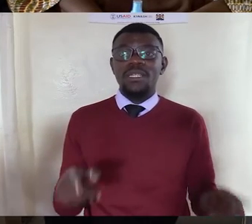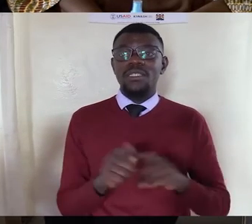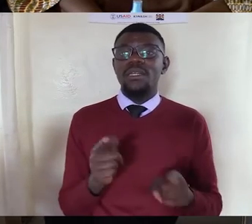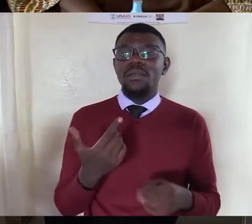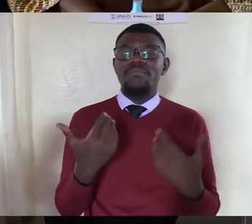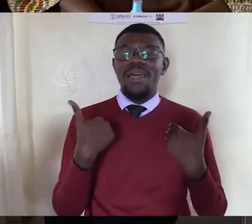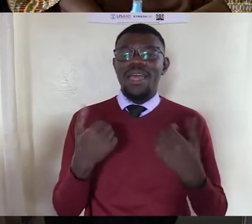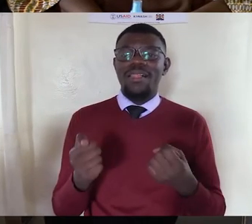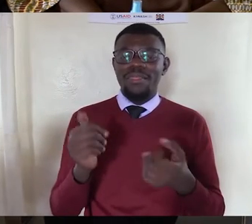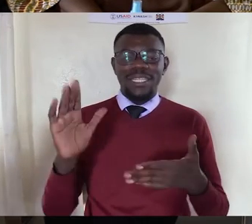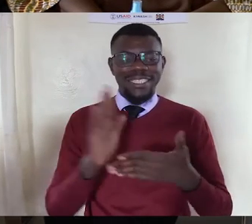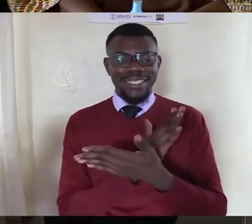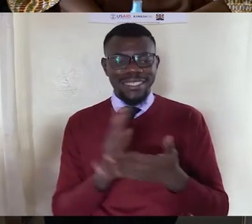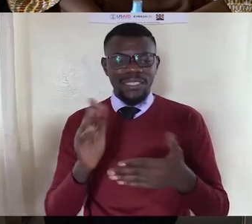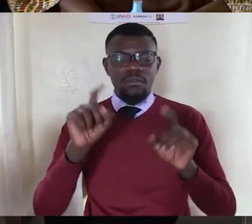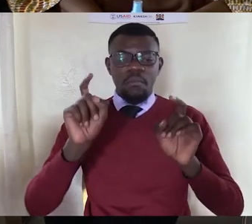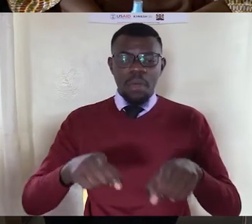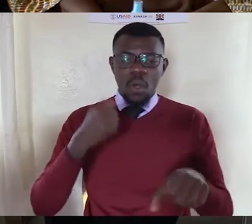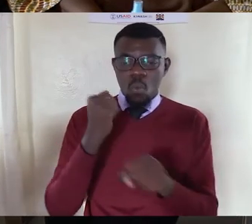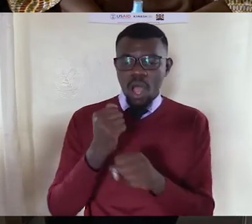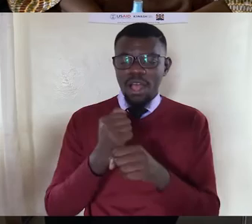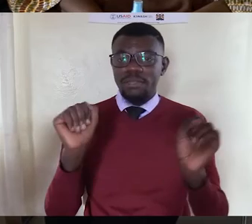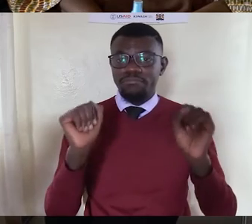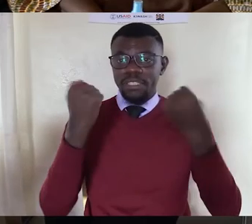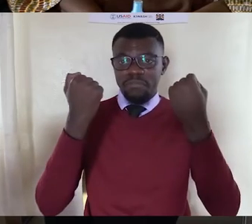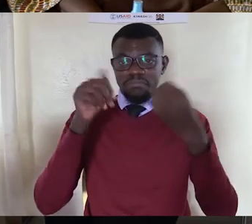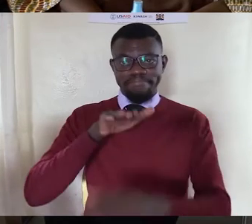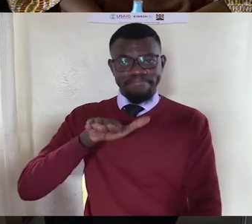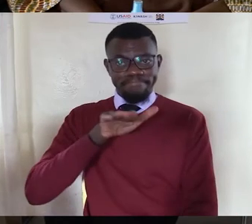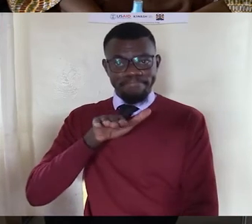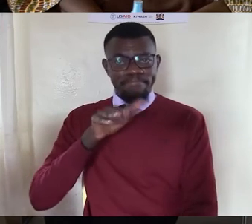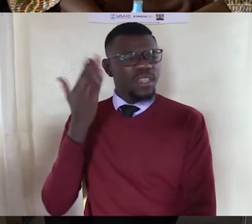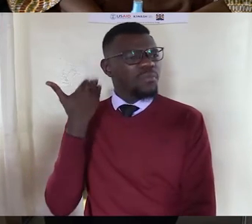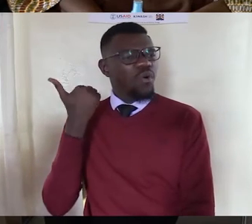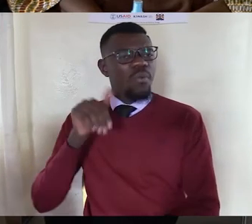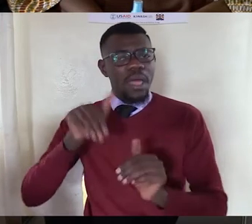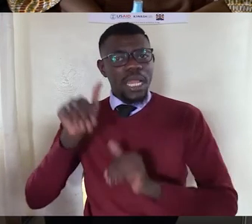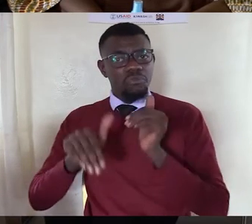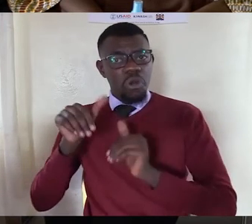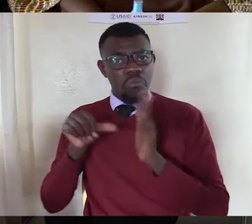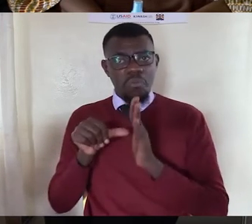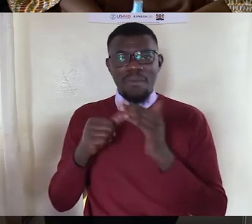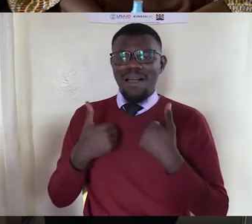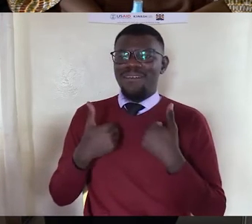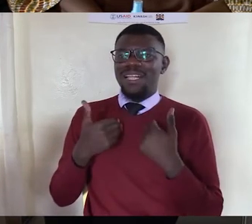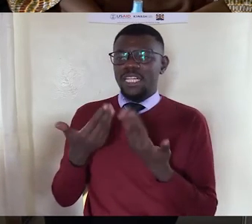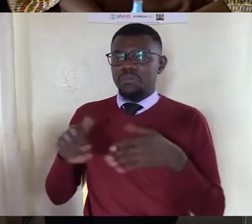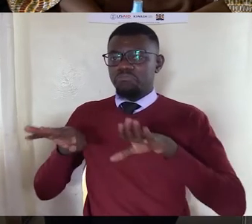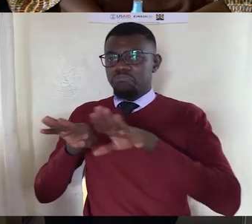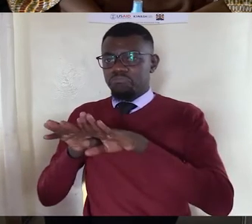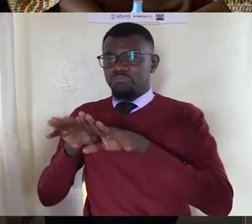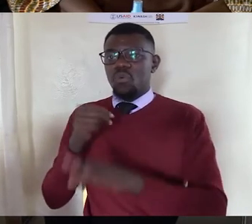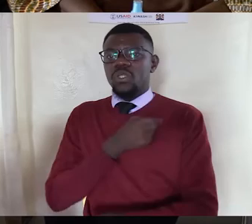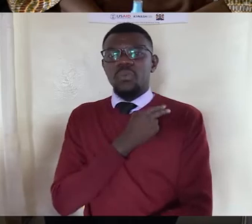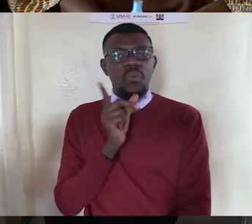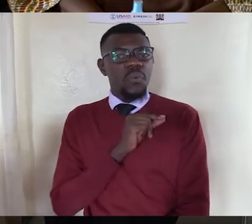health sector doing their duty, because those are spaces of safety. But in previous elections, they have been closed down, especially around election time. We've seen